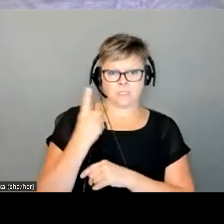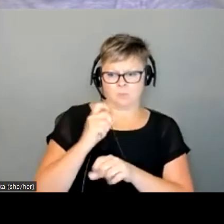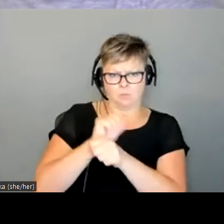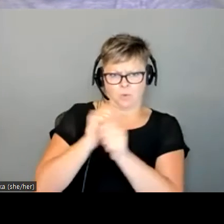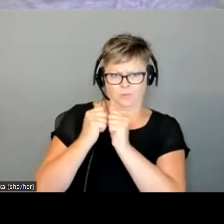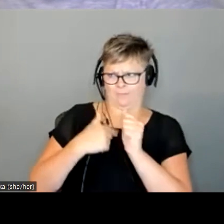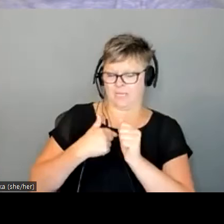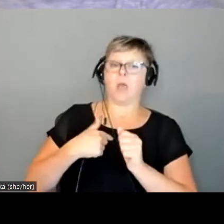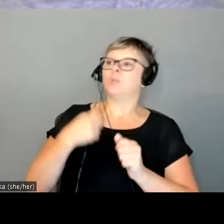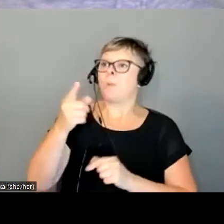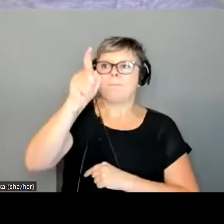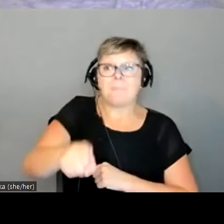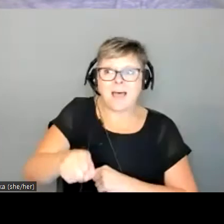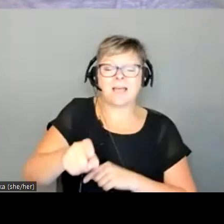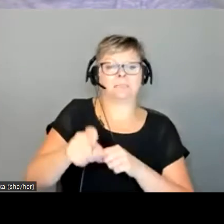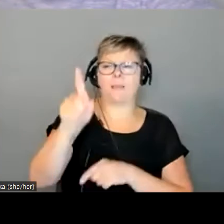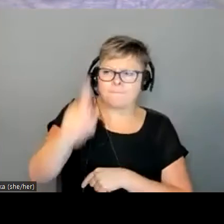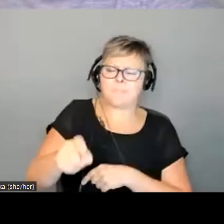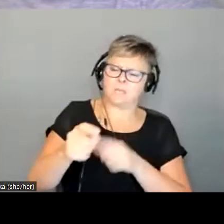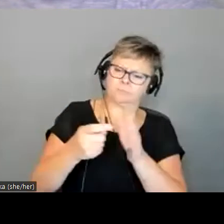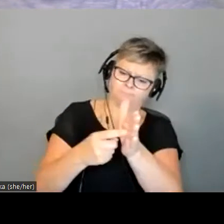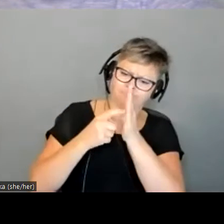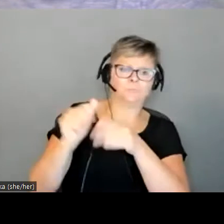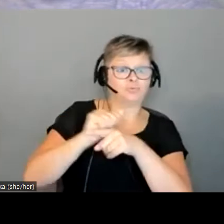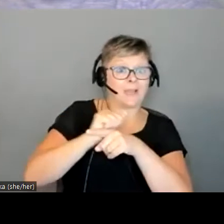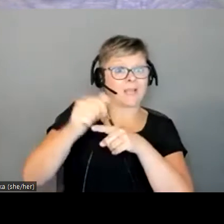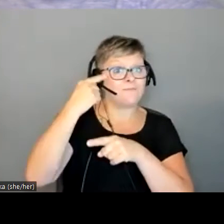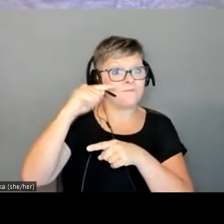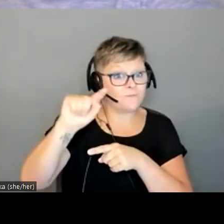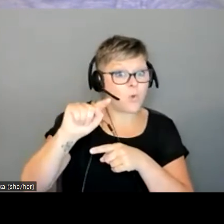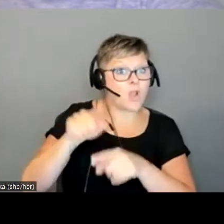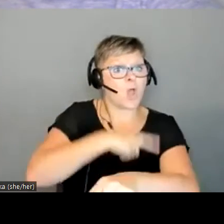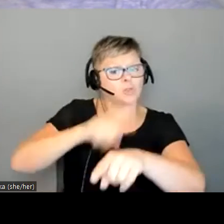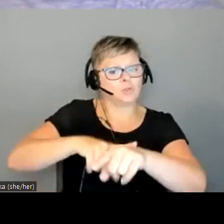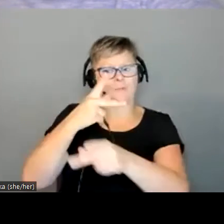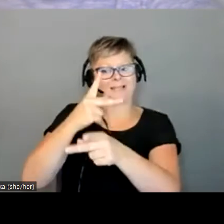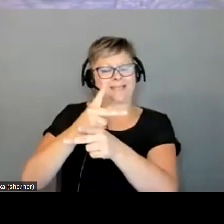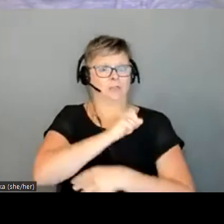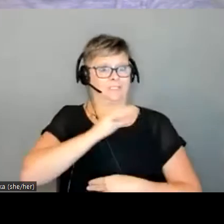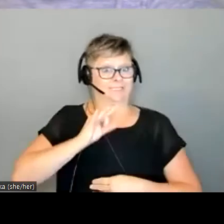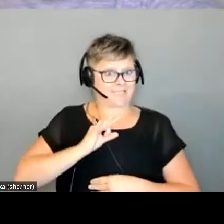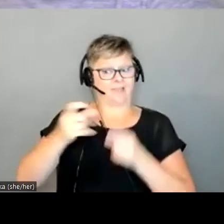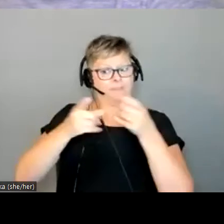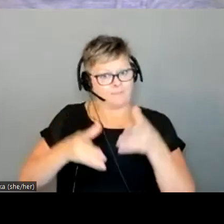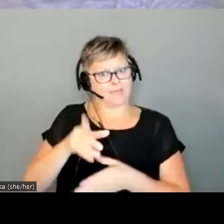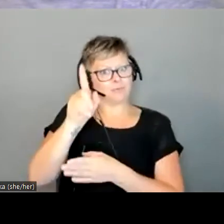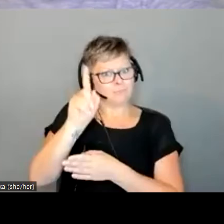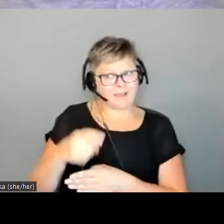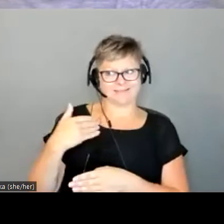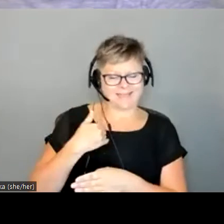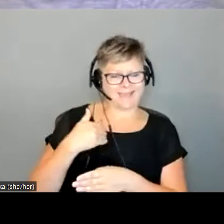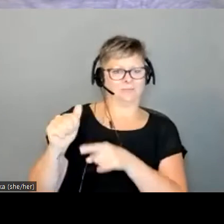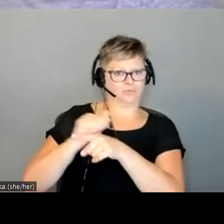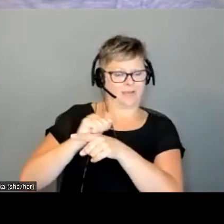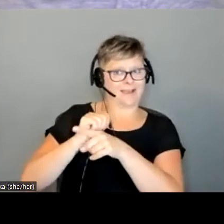mandatory training for all senior services long-term care staff and managers. And that is now